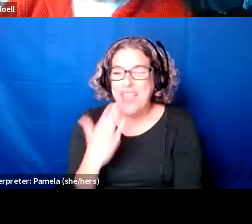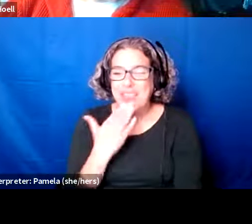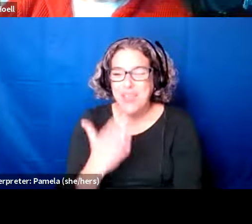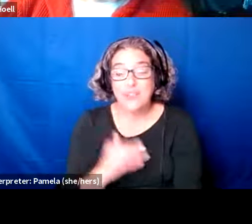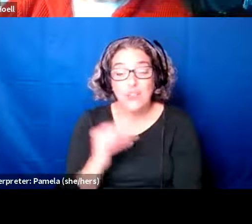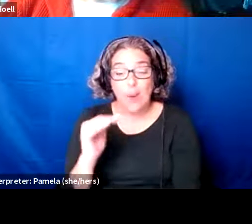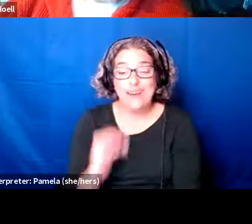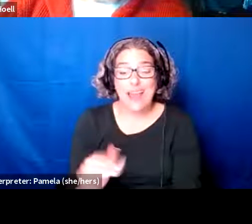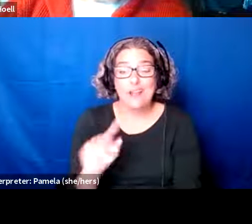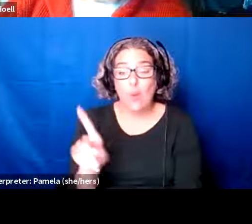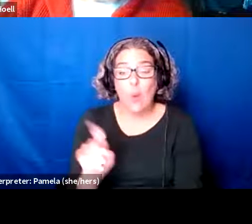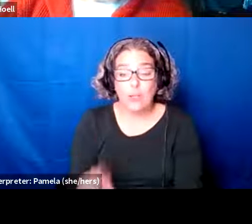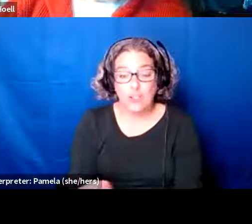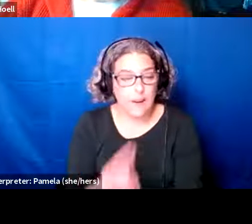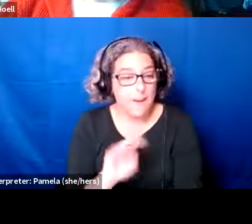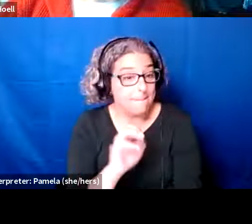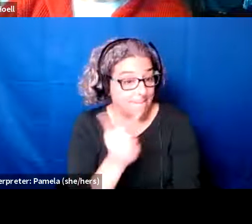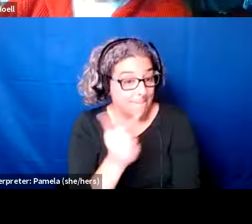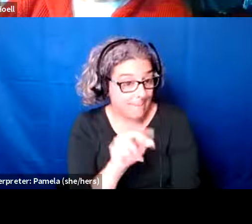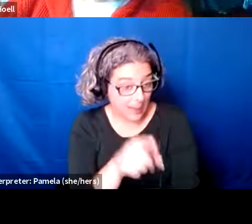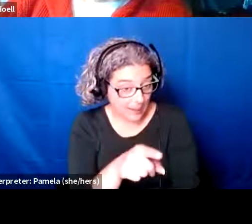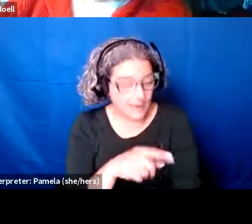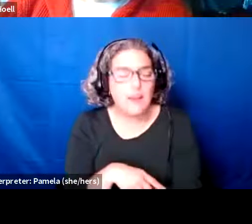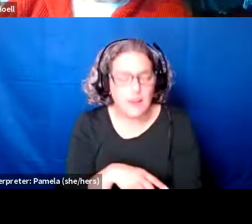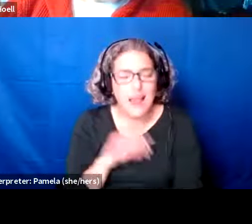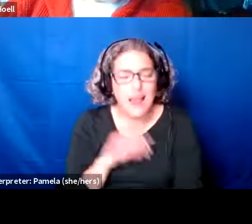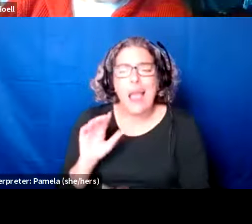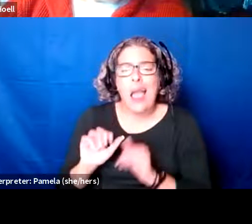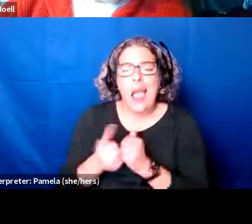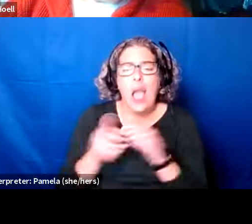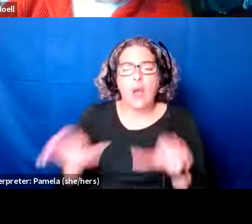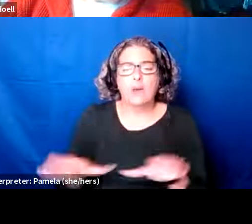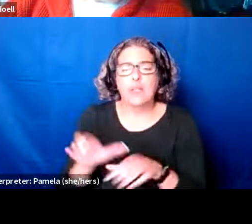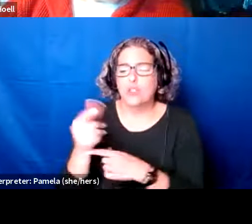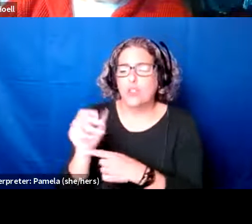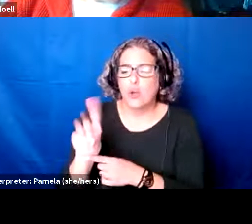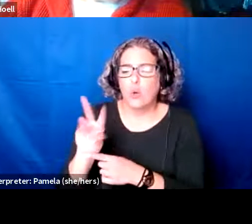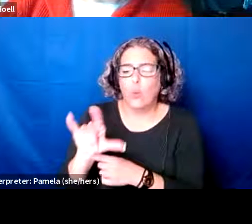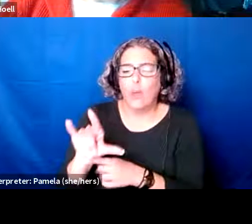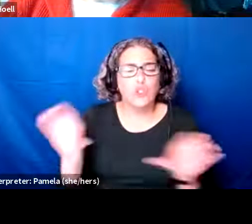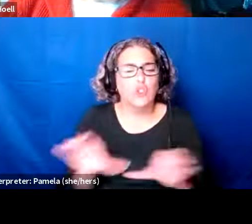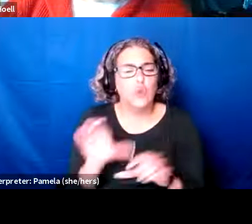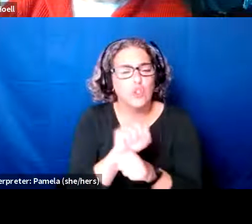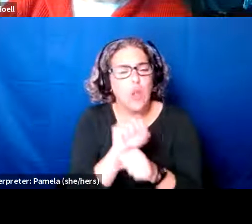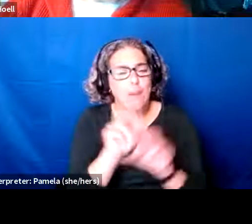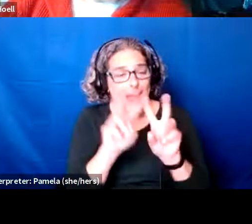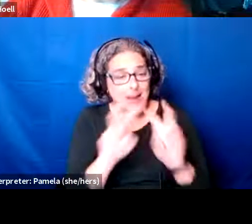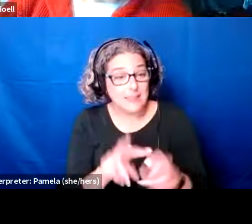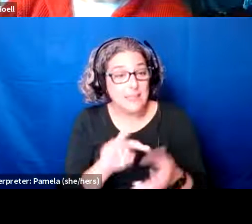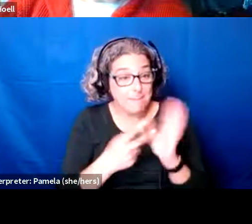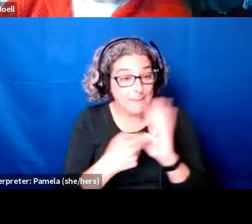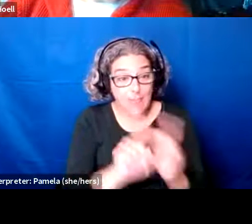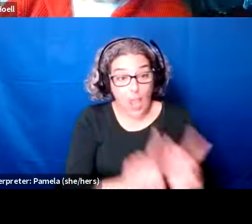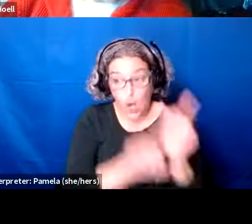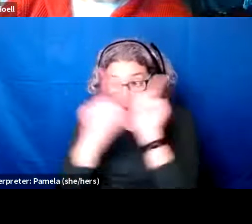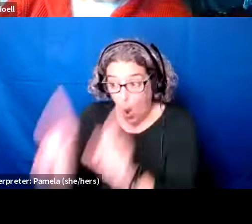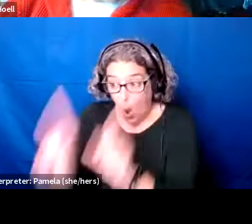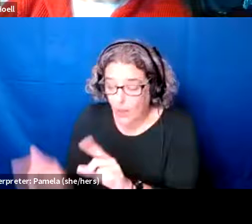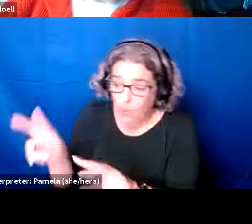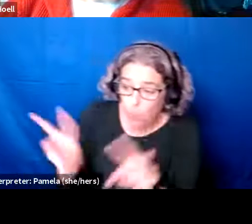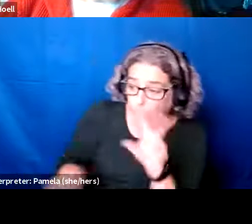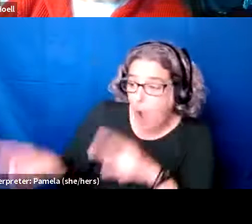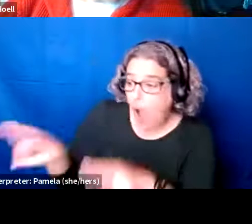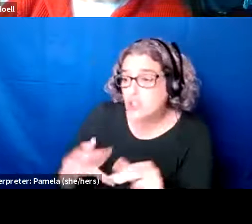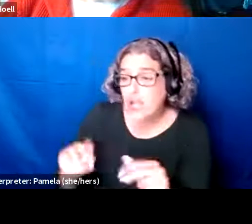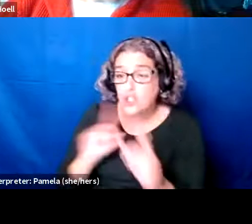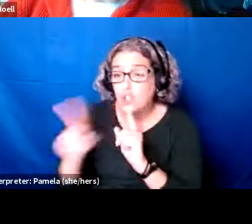question is, and Megan, you can answer this one. How does Goodwill do a job analysis? Do they actually go to the site and watch or talk to others in